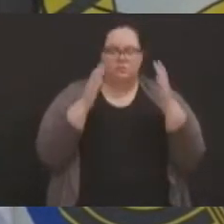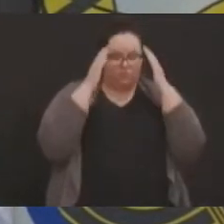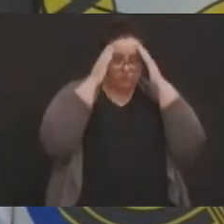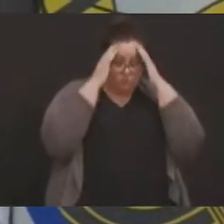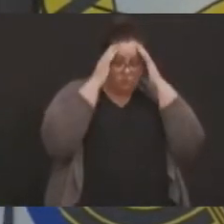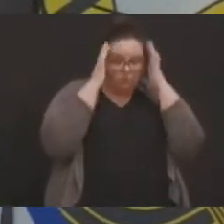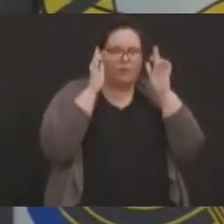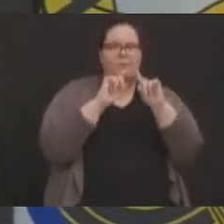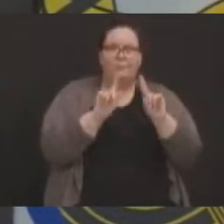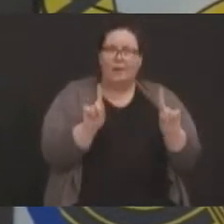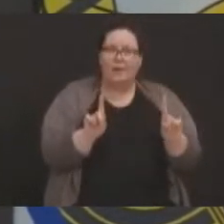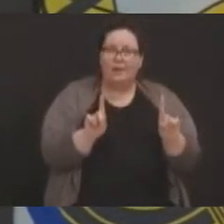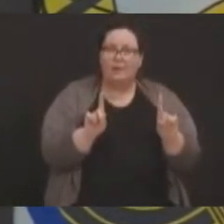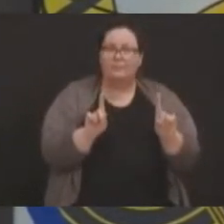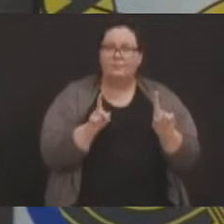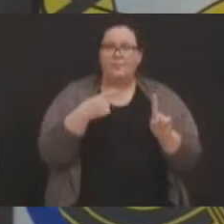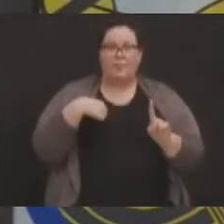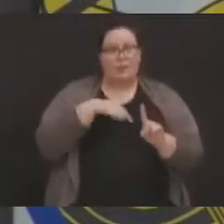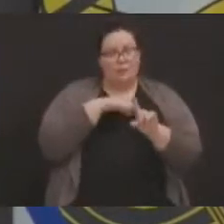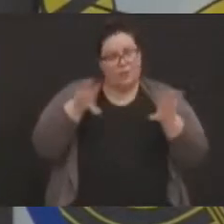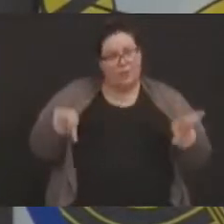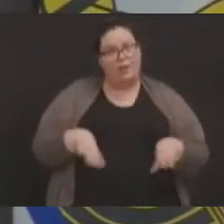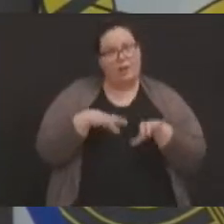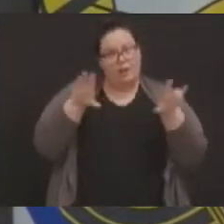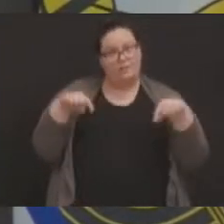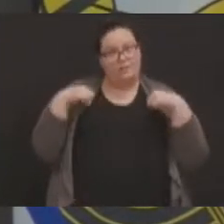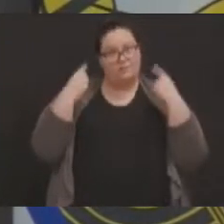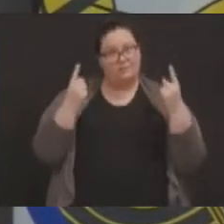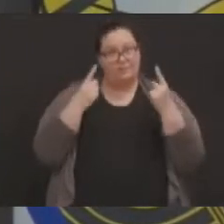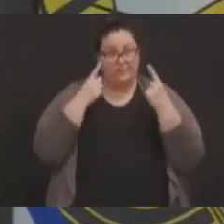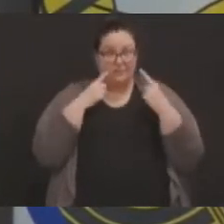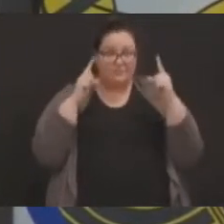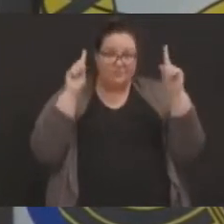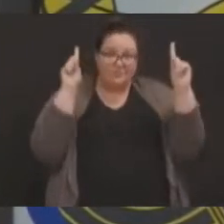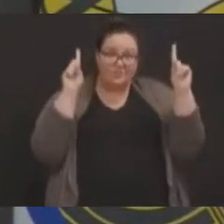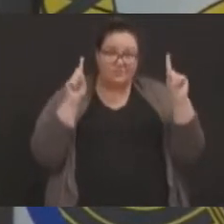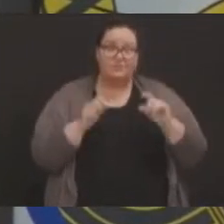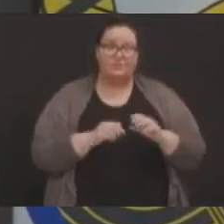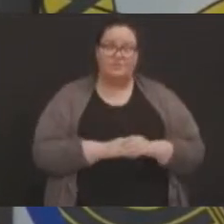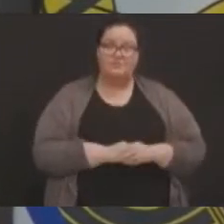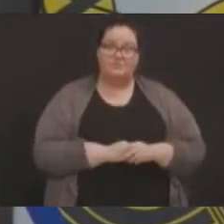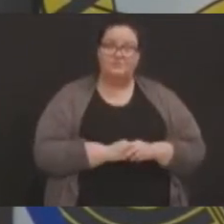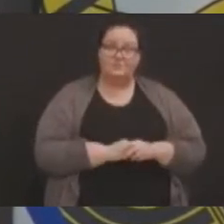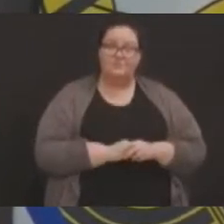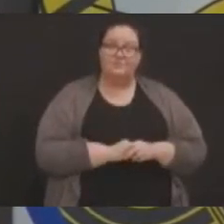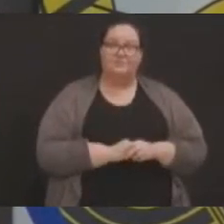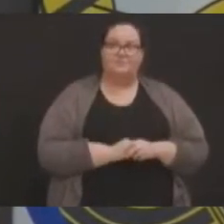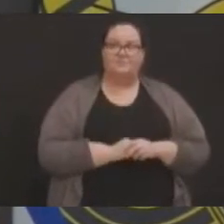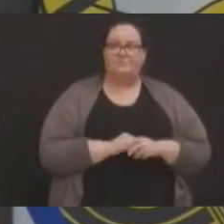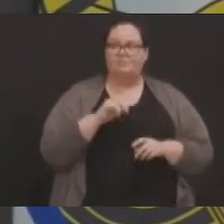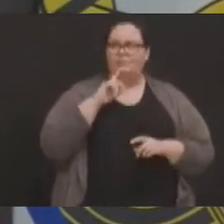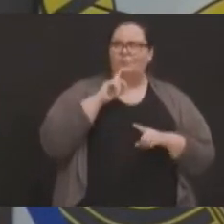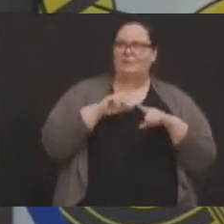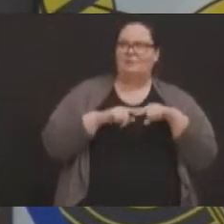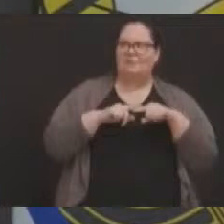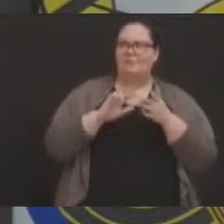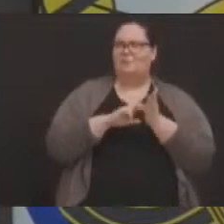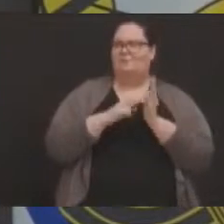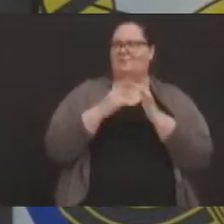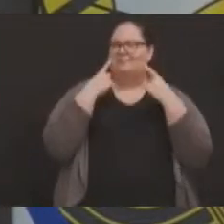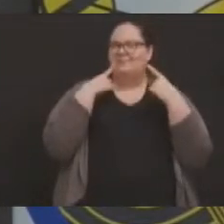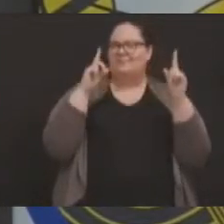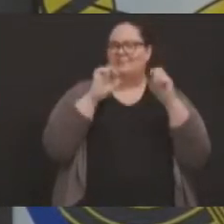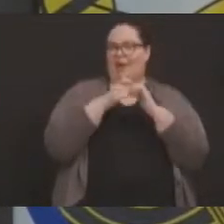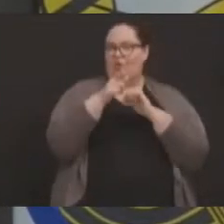as success. So when you look at other provinces who are in lockdowns, other provinces who are in restricted phases of their